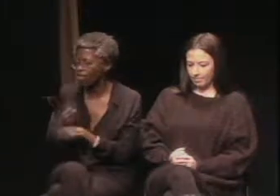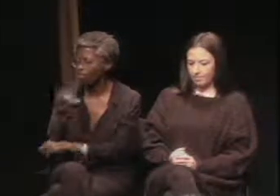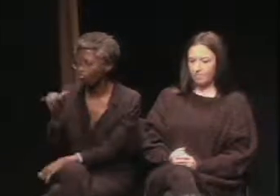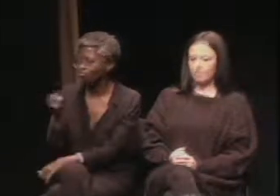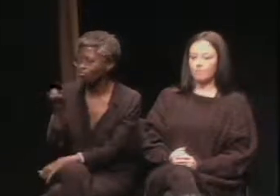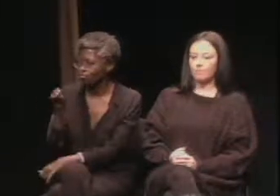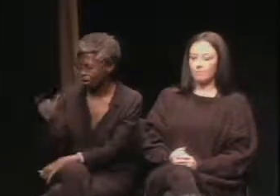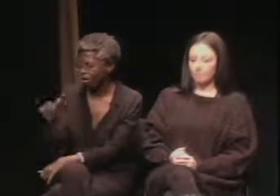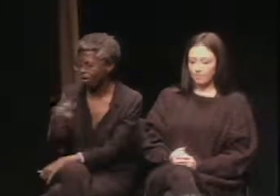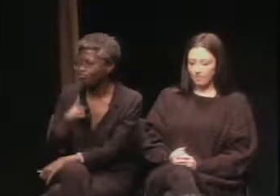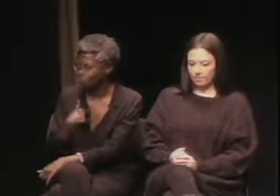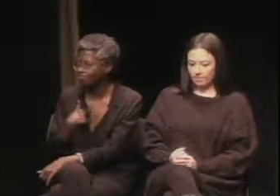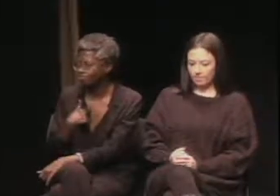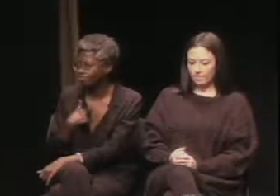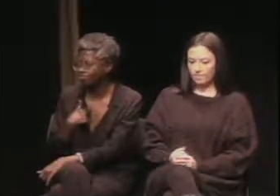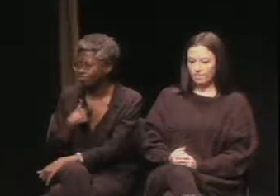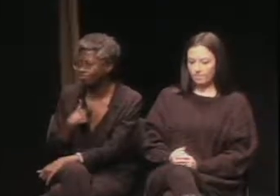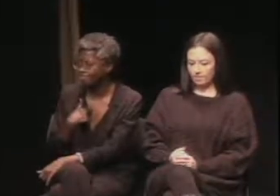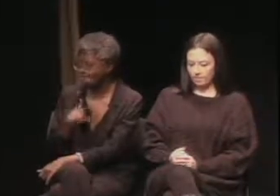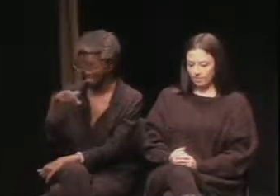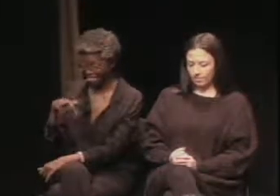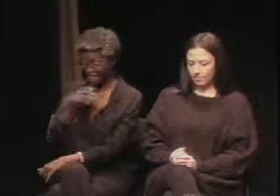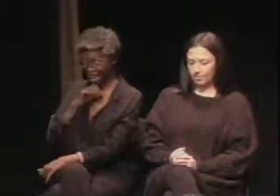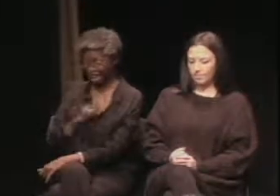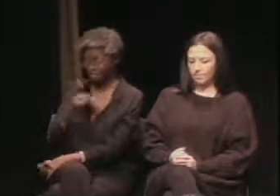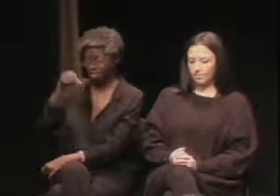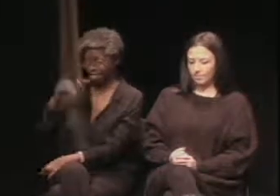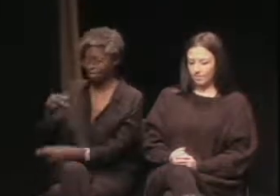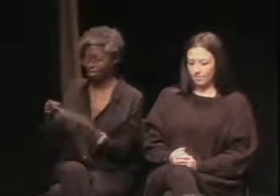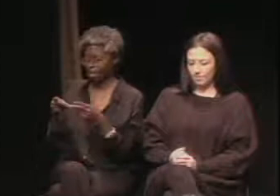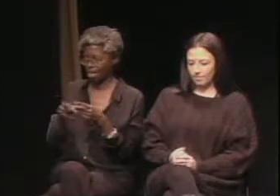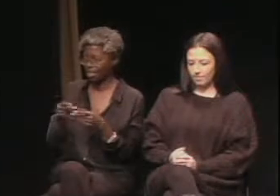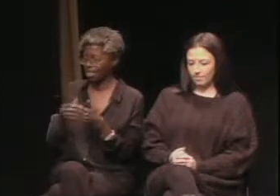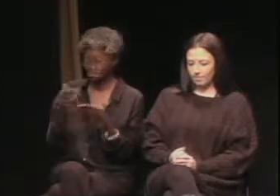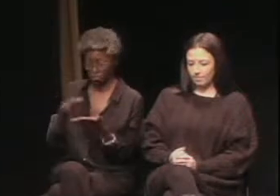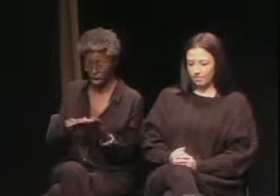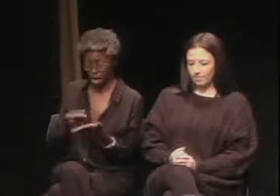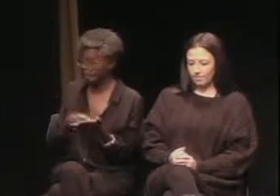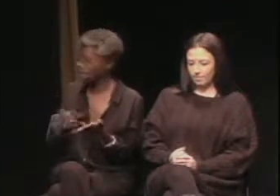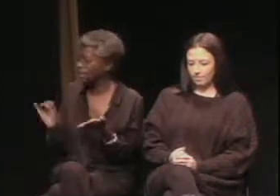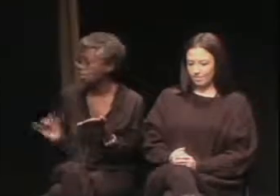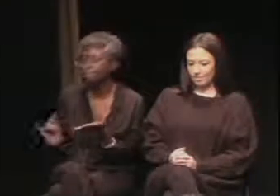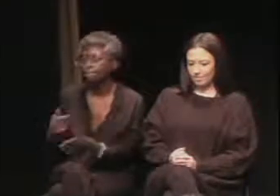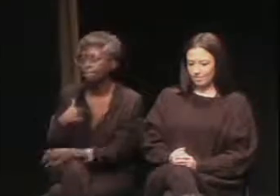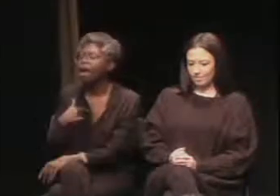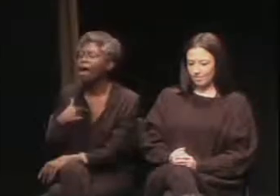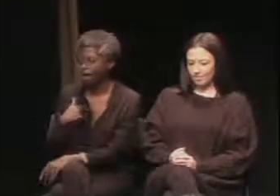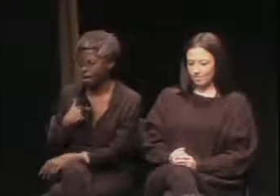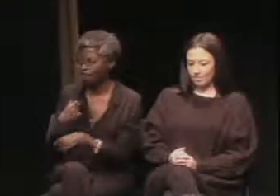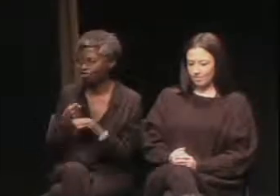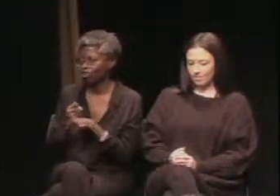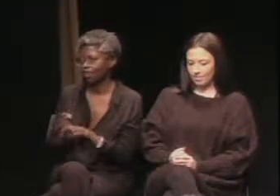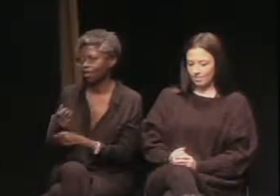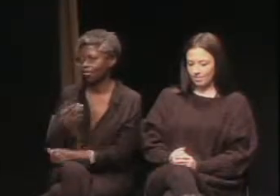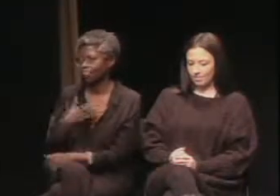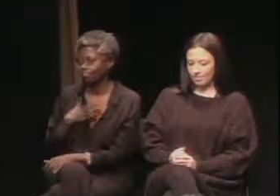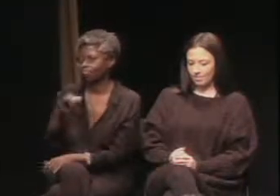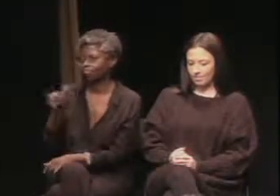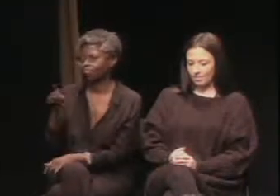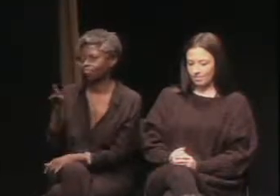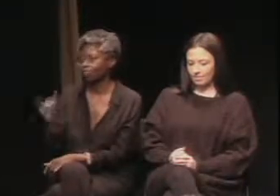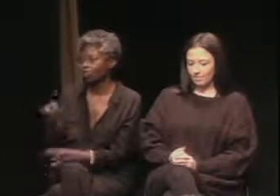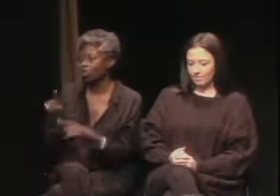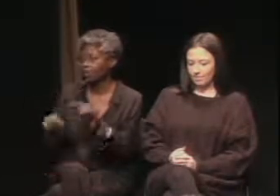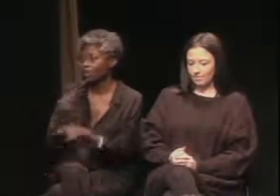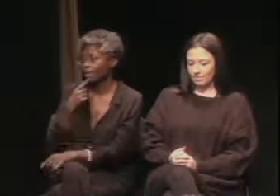That I, at this age, in this place, with this amount of money, mm-hmm. I generate joy. Mm-hmm. You can't tell